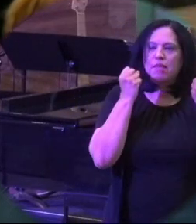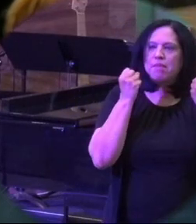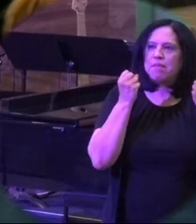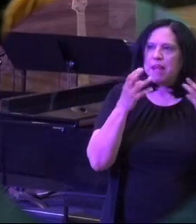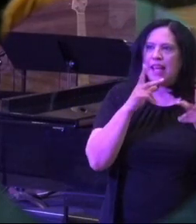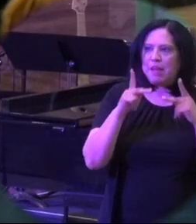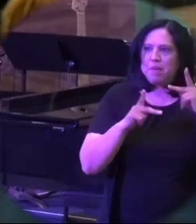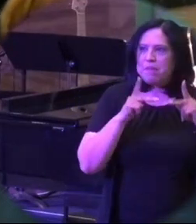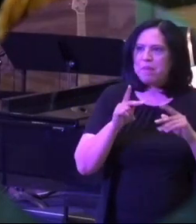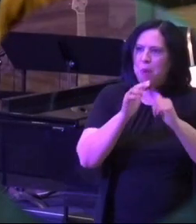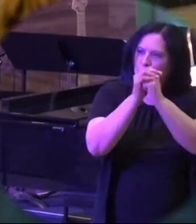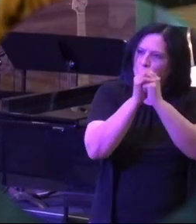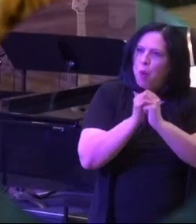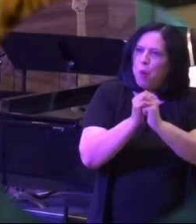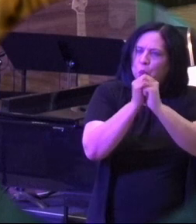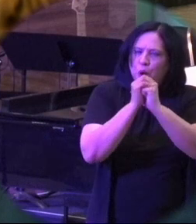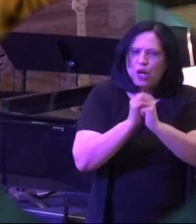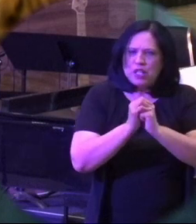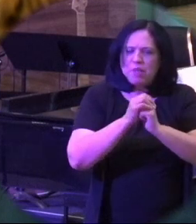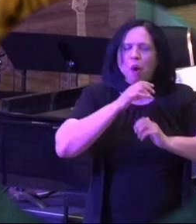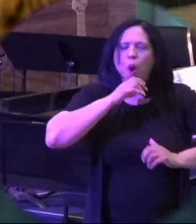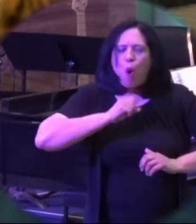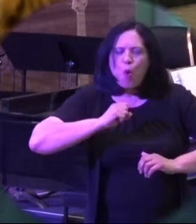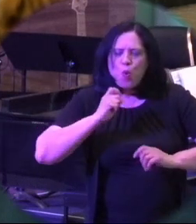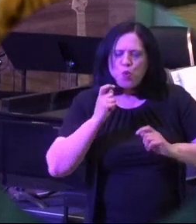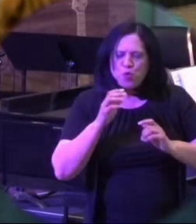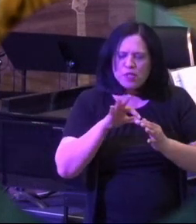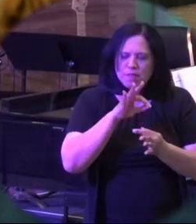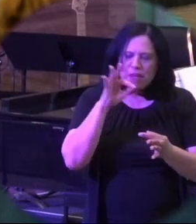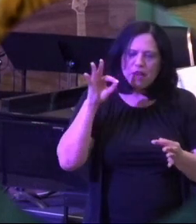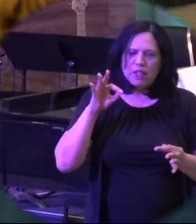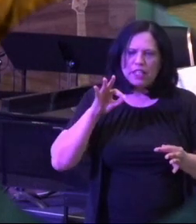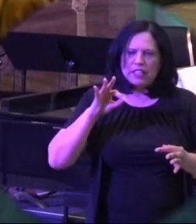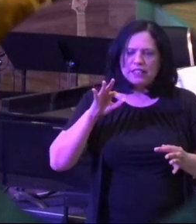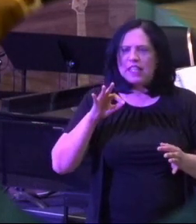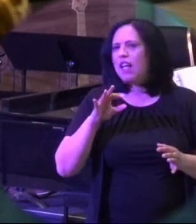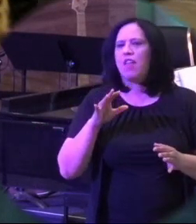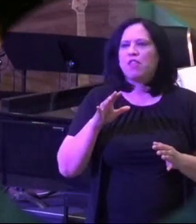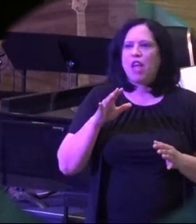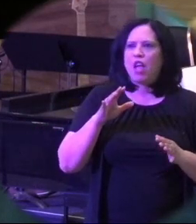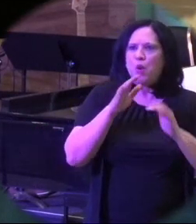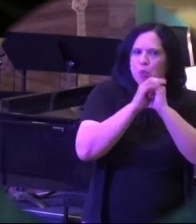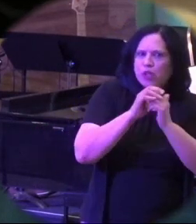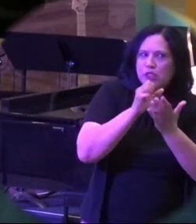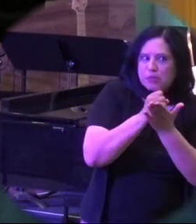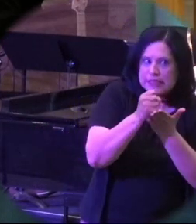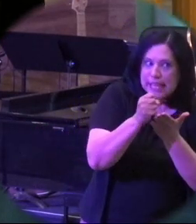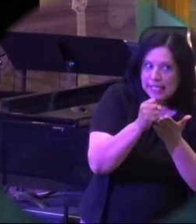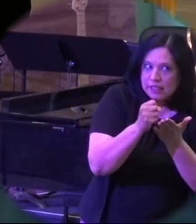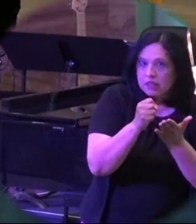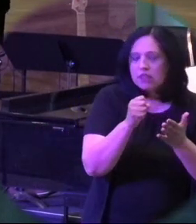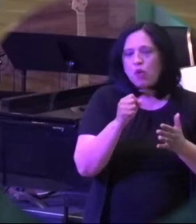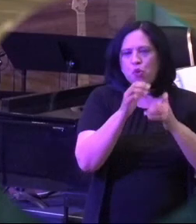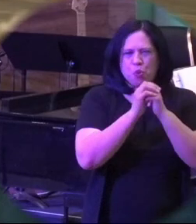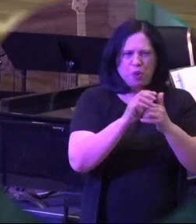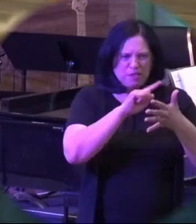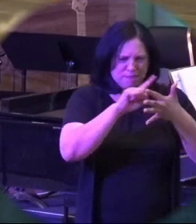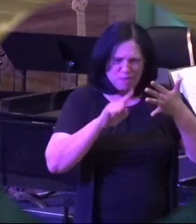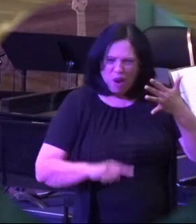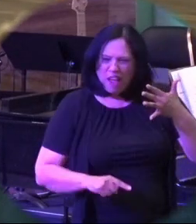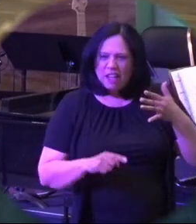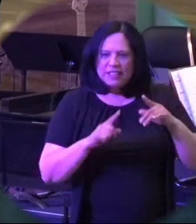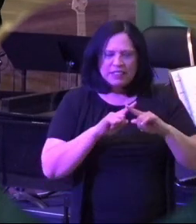spirits. People worship virgins. They worship saints. They worship all these kinds of things. They